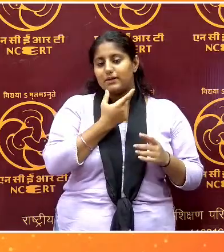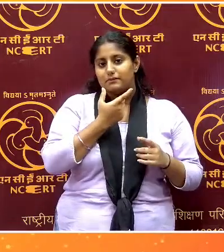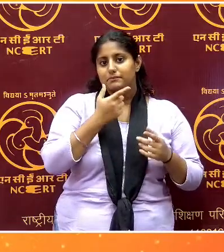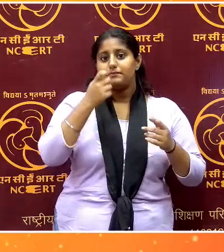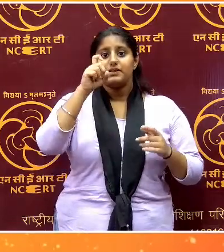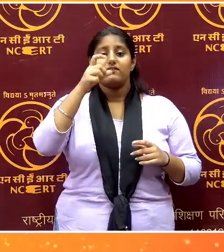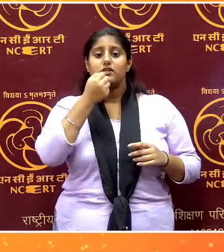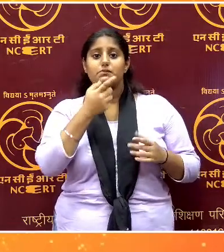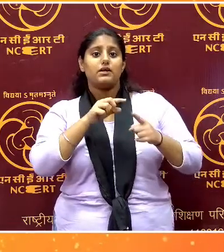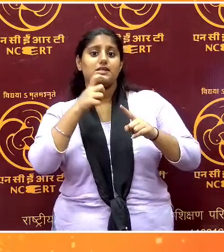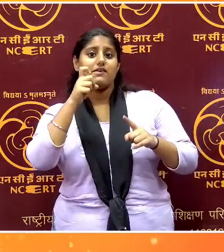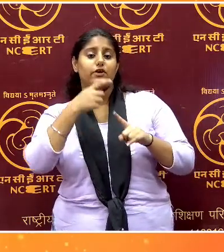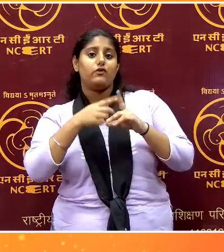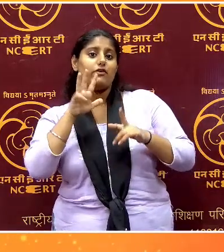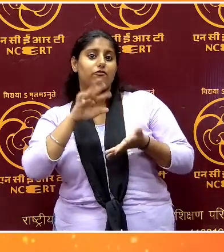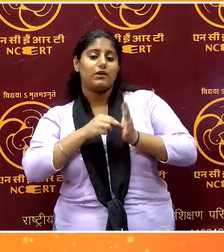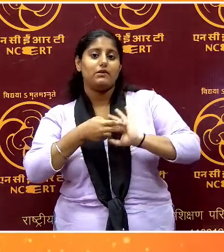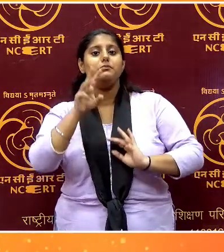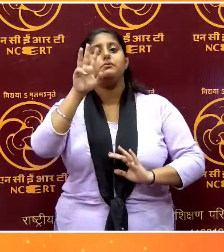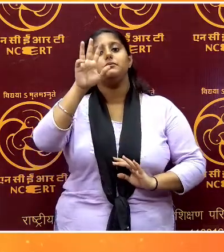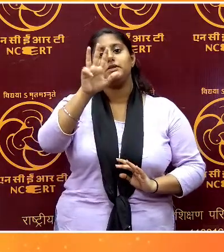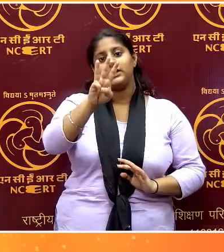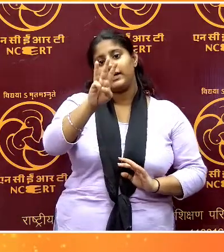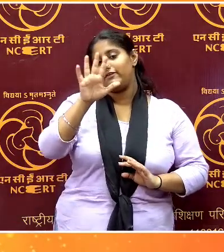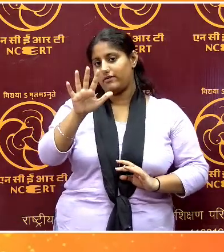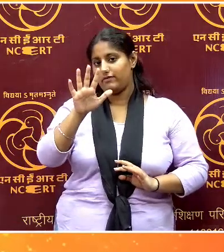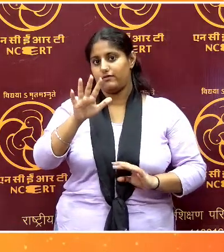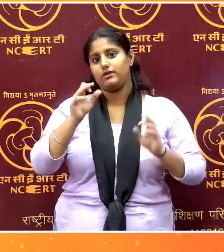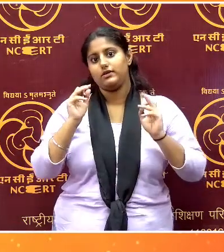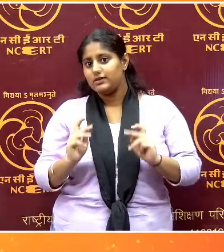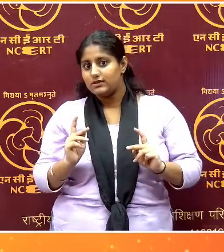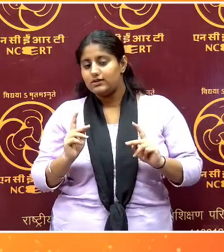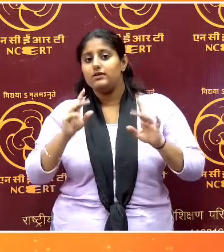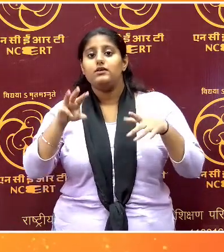So, 7 5s are 35. 35. Okay.